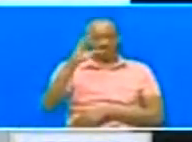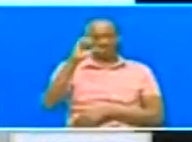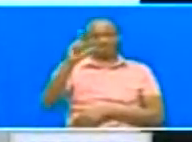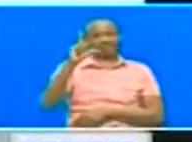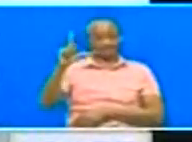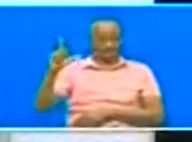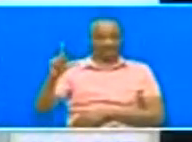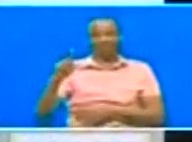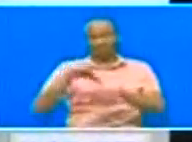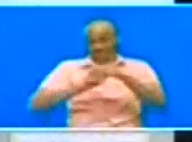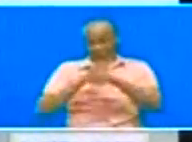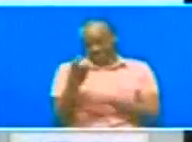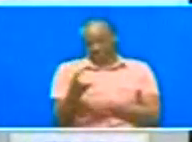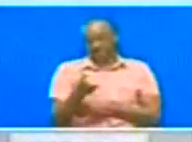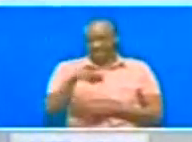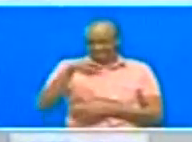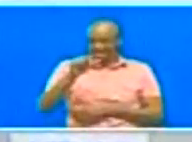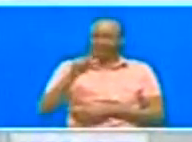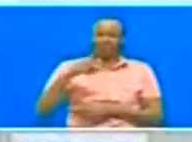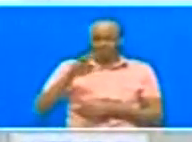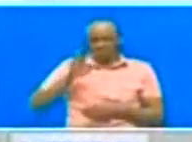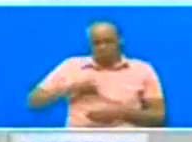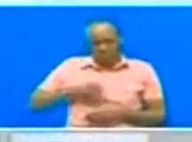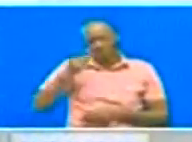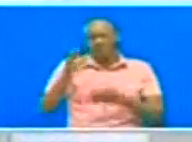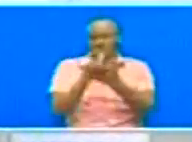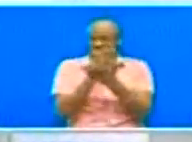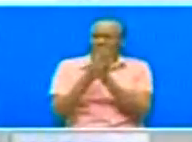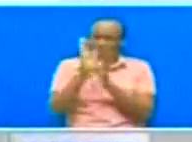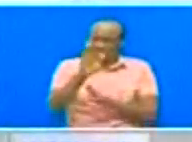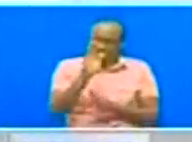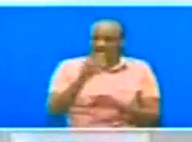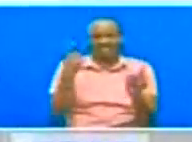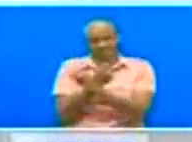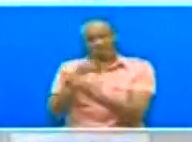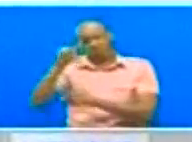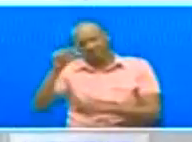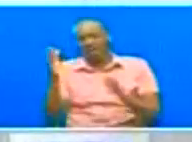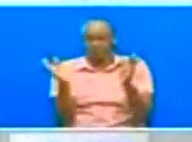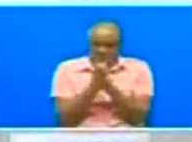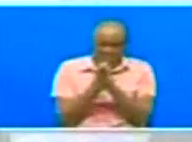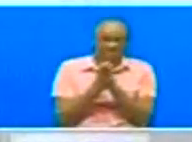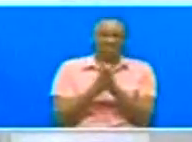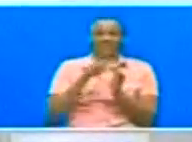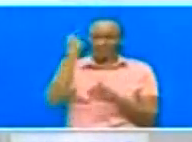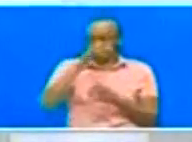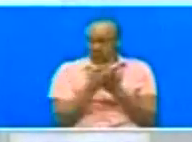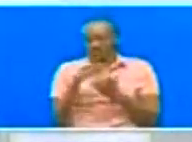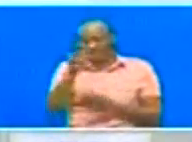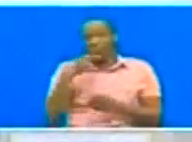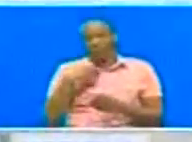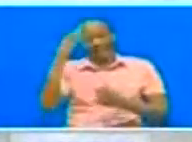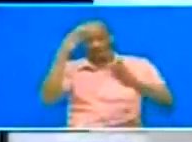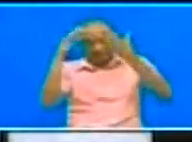Ruth continues to bravely share her story with no fear of stigma on all social media platforms to create awareness and